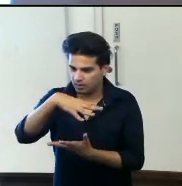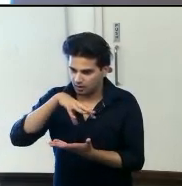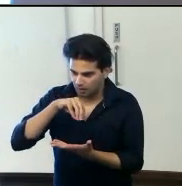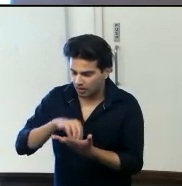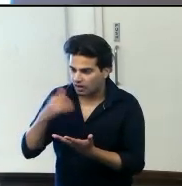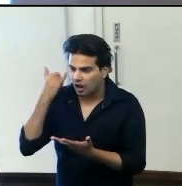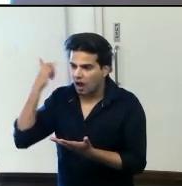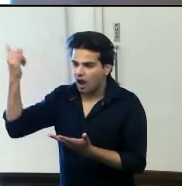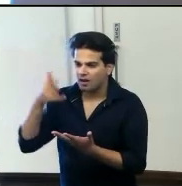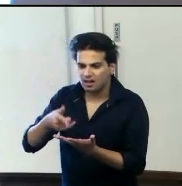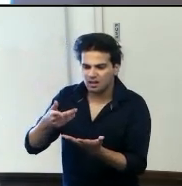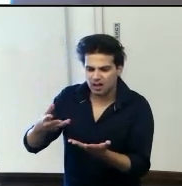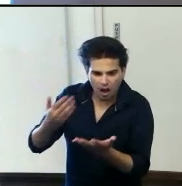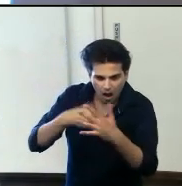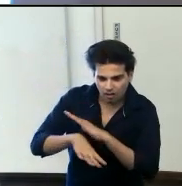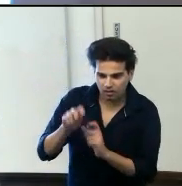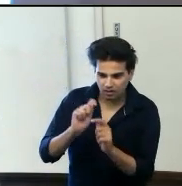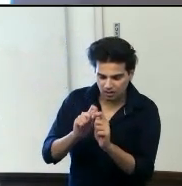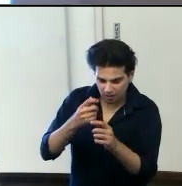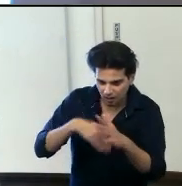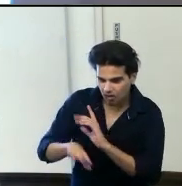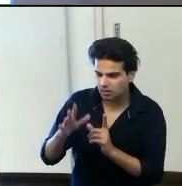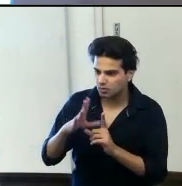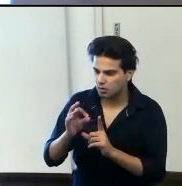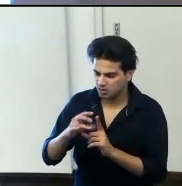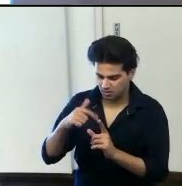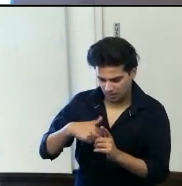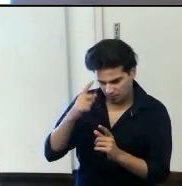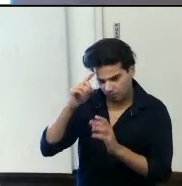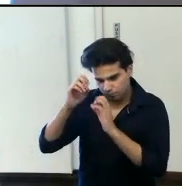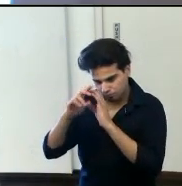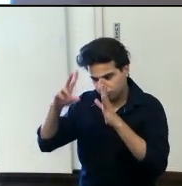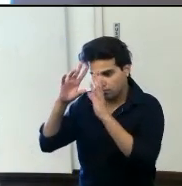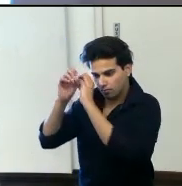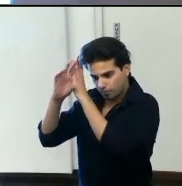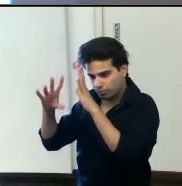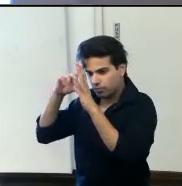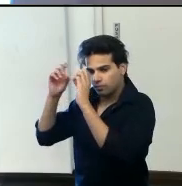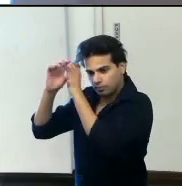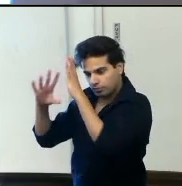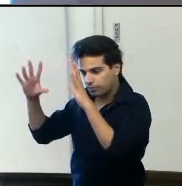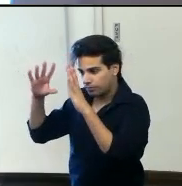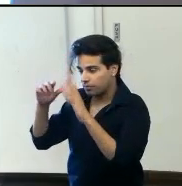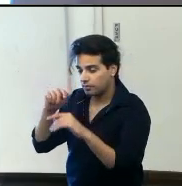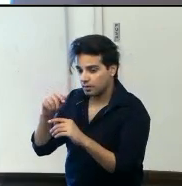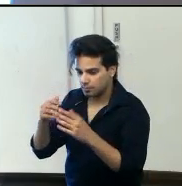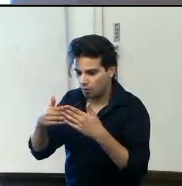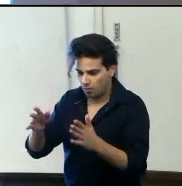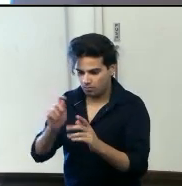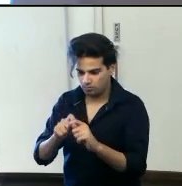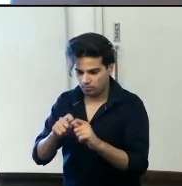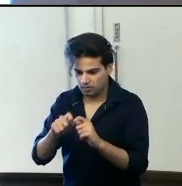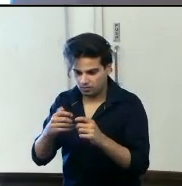idea is that what is there inside, and then you start imagining things. And the moment it opens up, in a way the story is